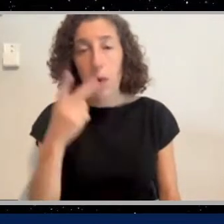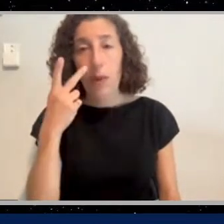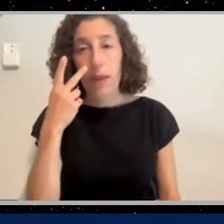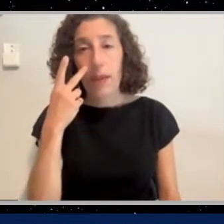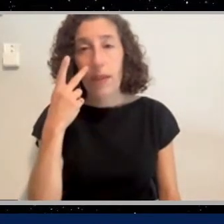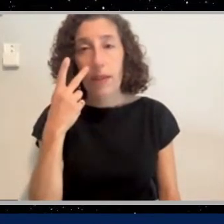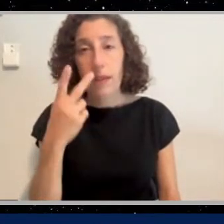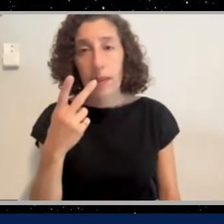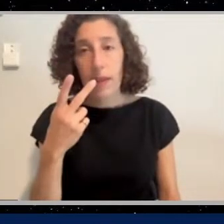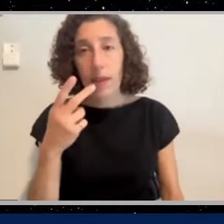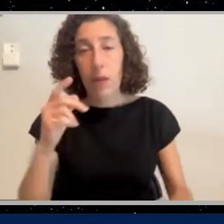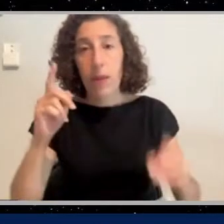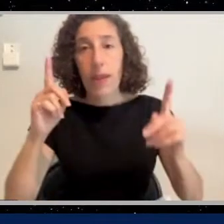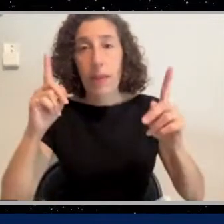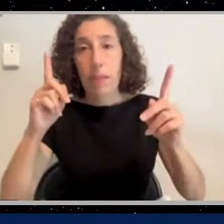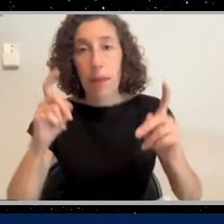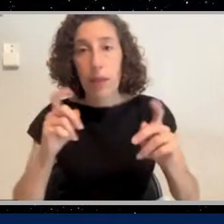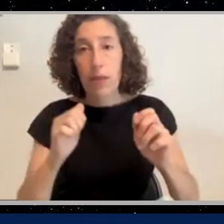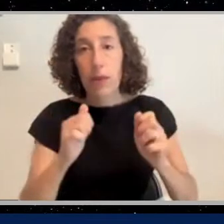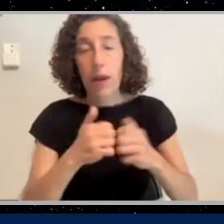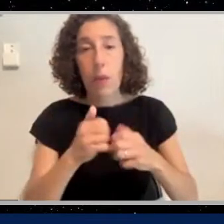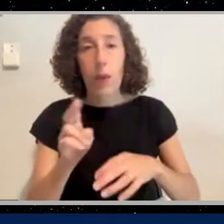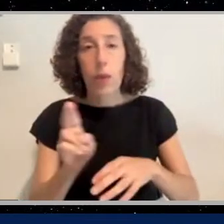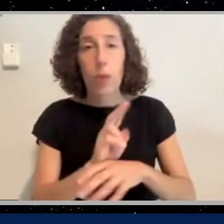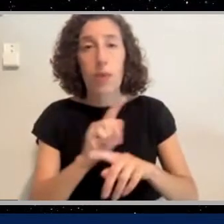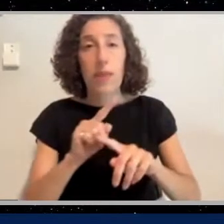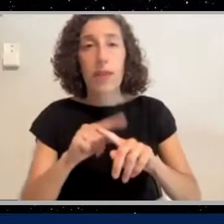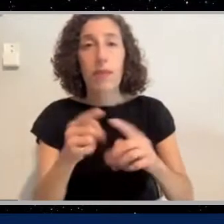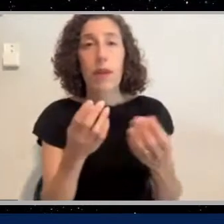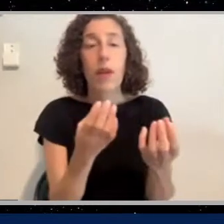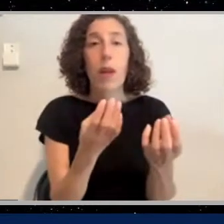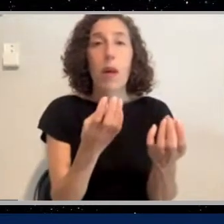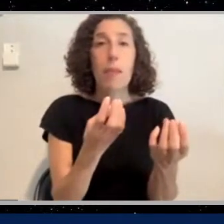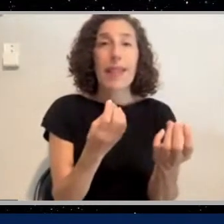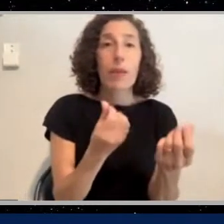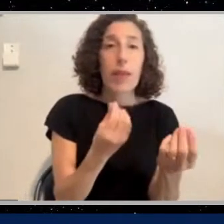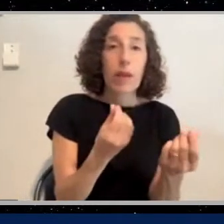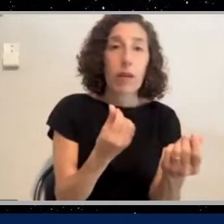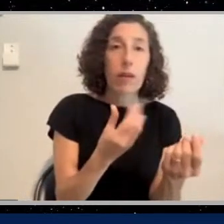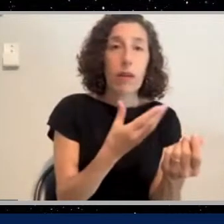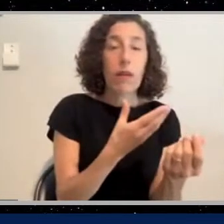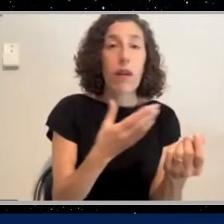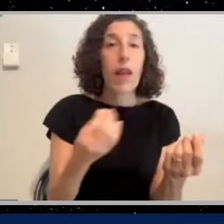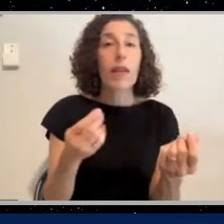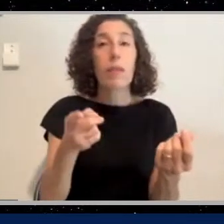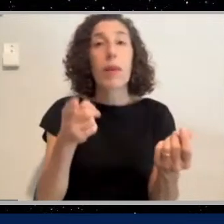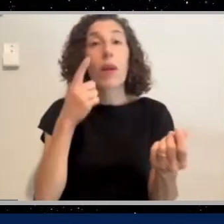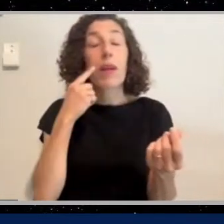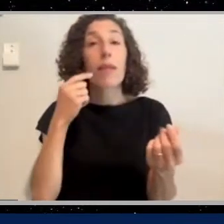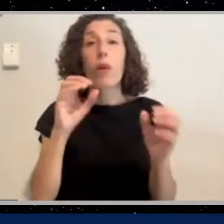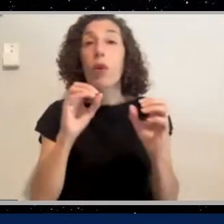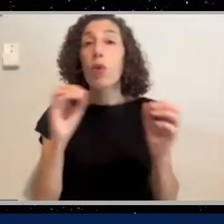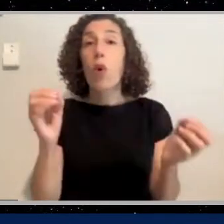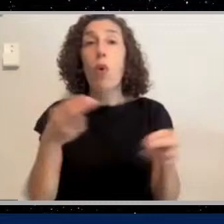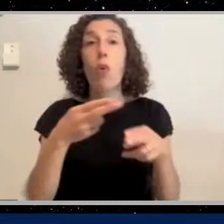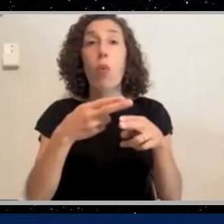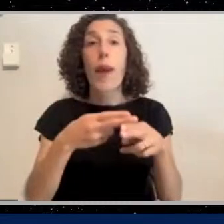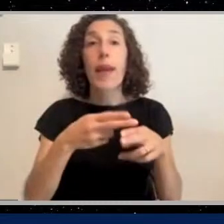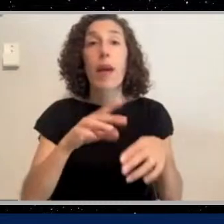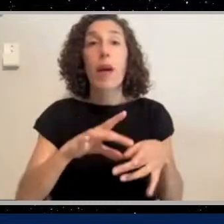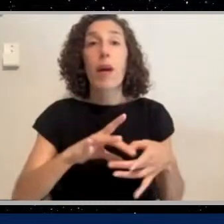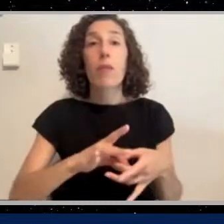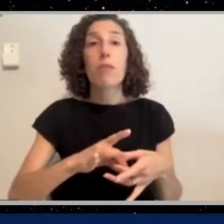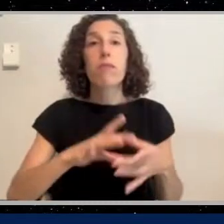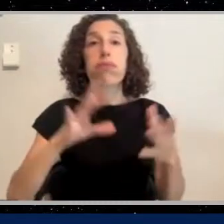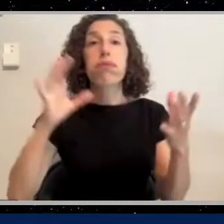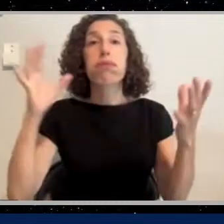but it weighs basically nothing. So I could lift up my entire legs just by that strap with one finger and position them exactly as needed.